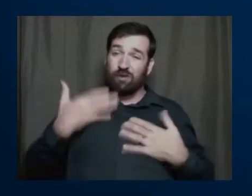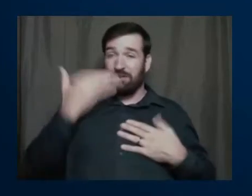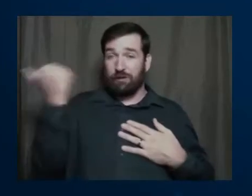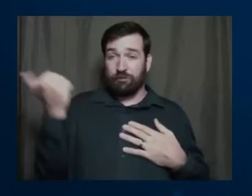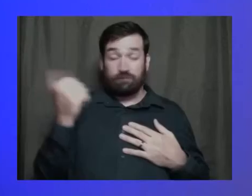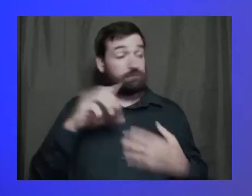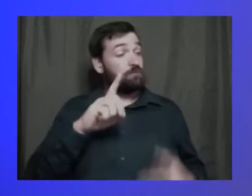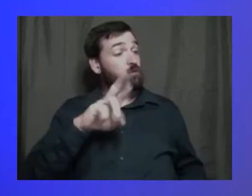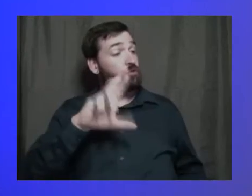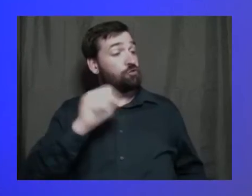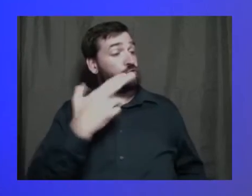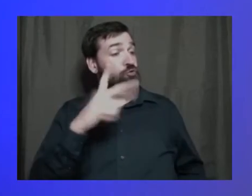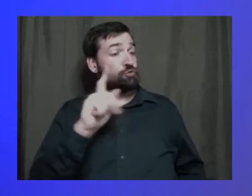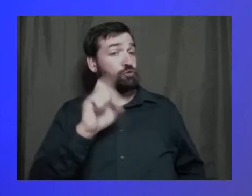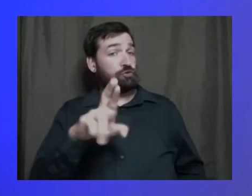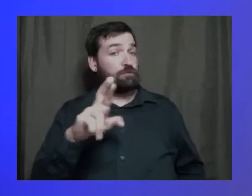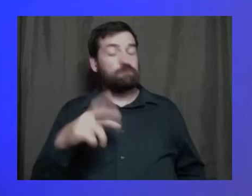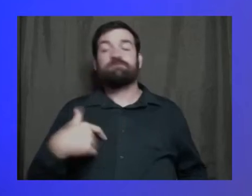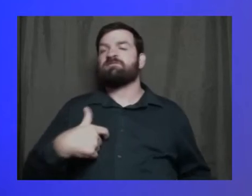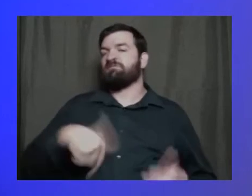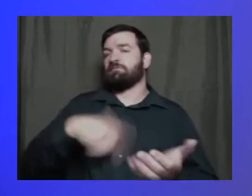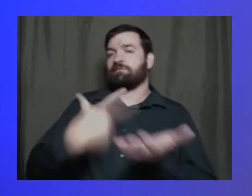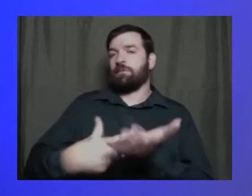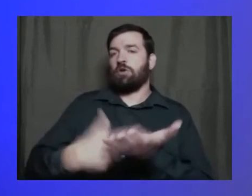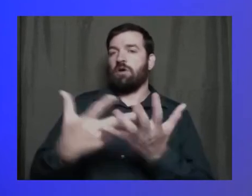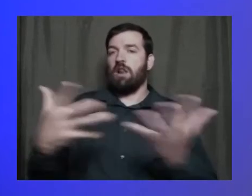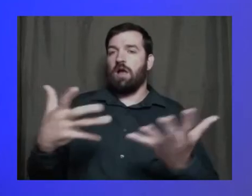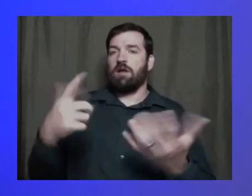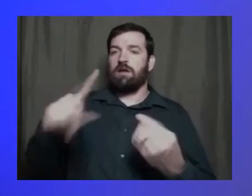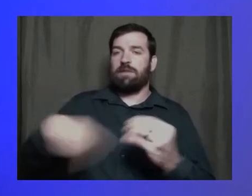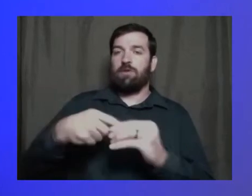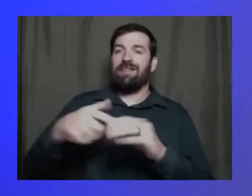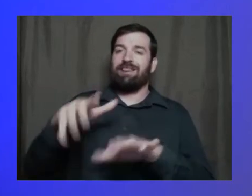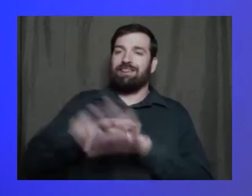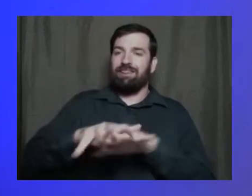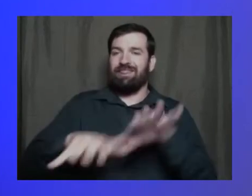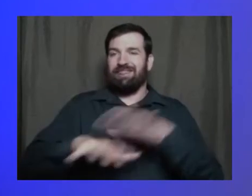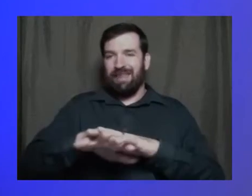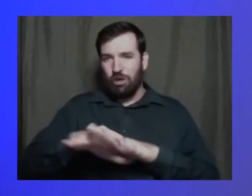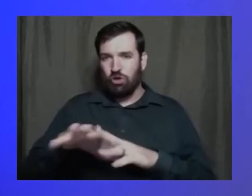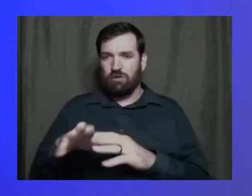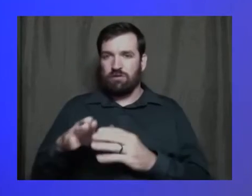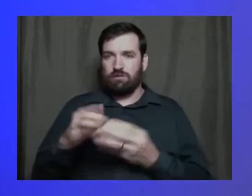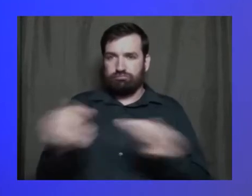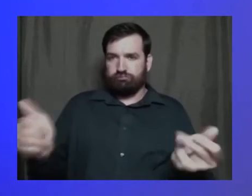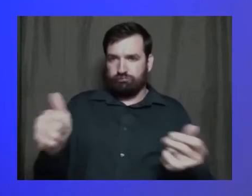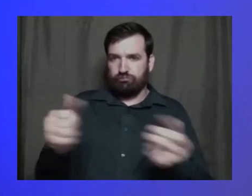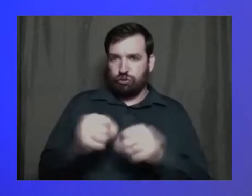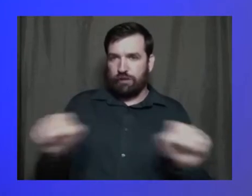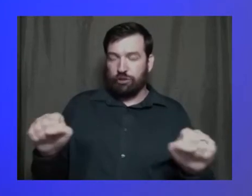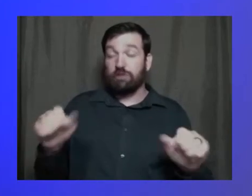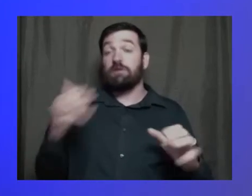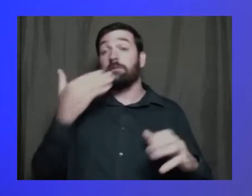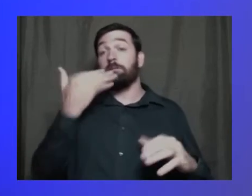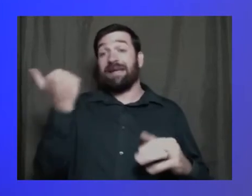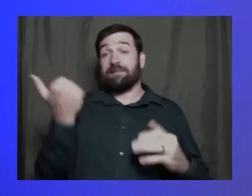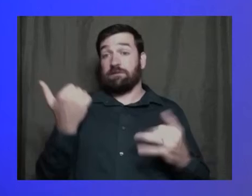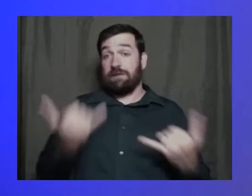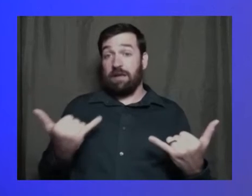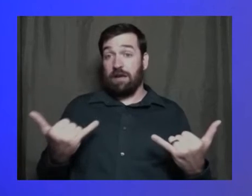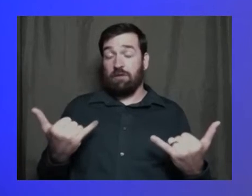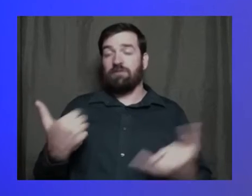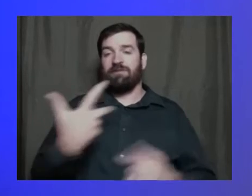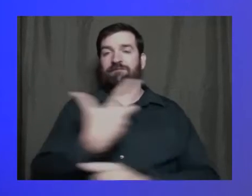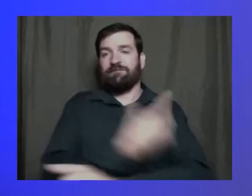today? We talk a lot about layered mitigation strategies, and we know that the best mitigation strategy we have right now is